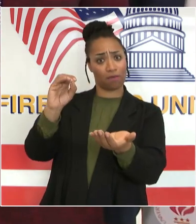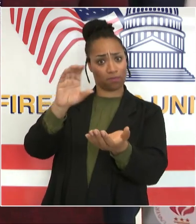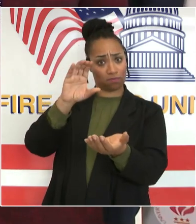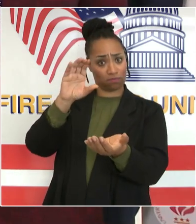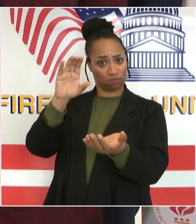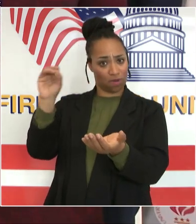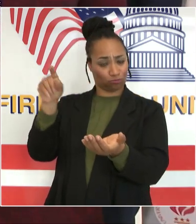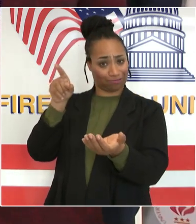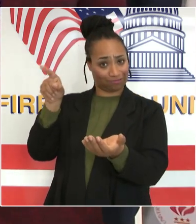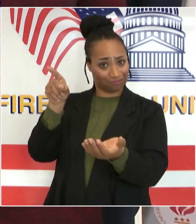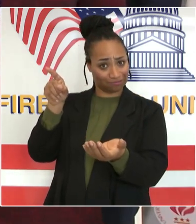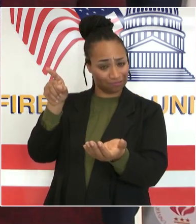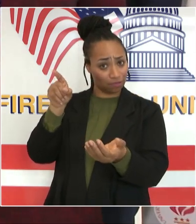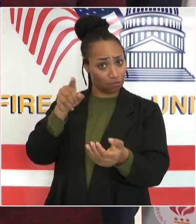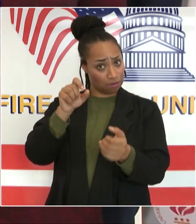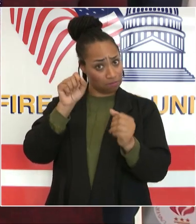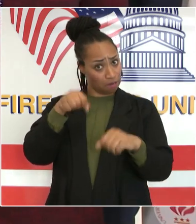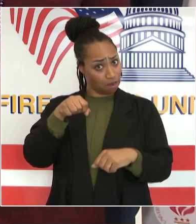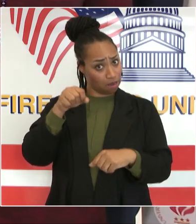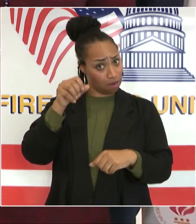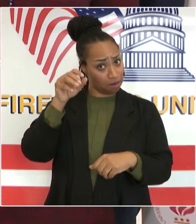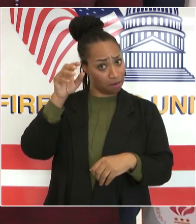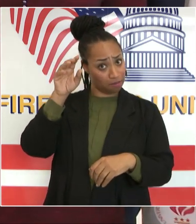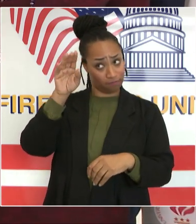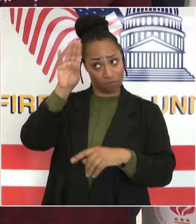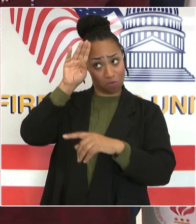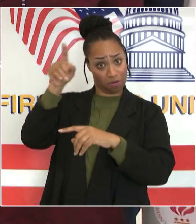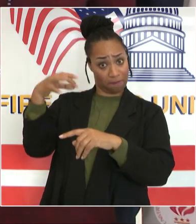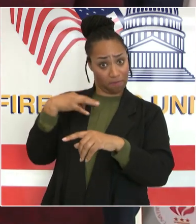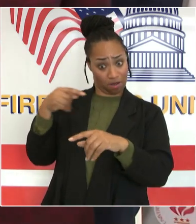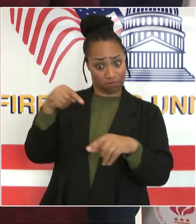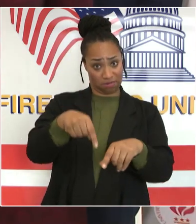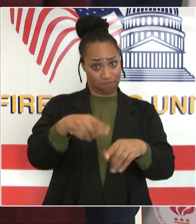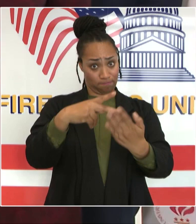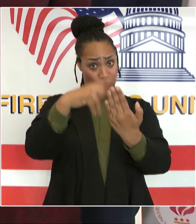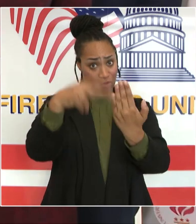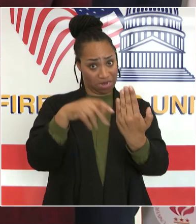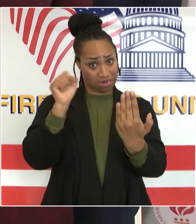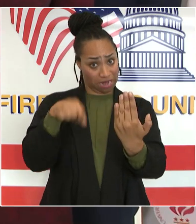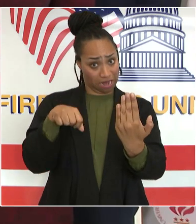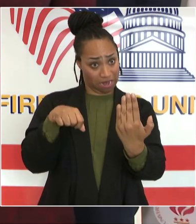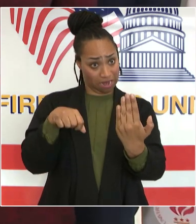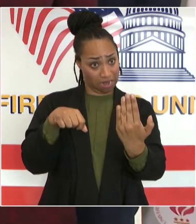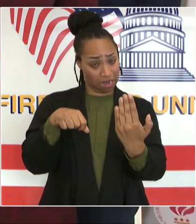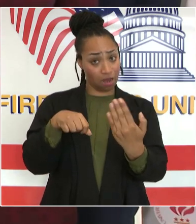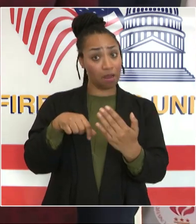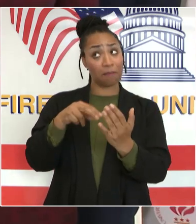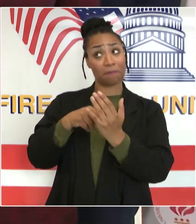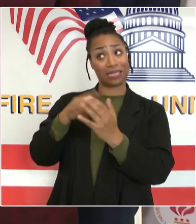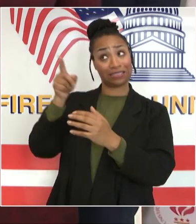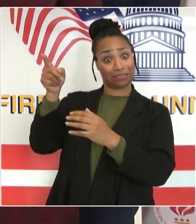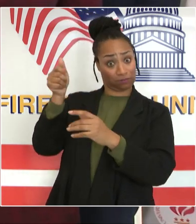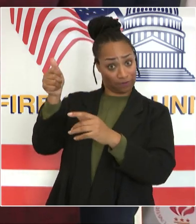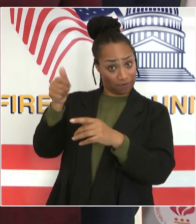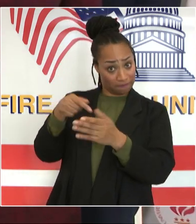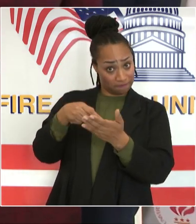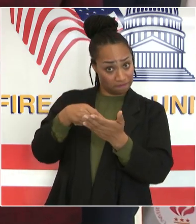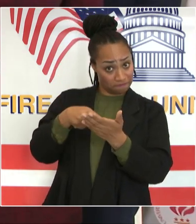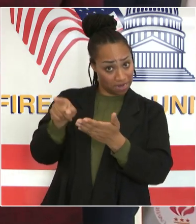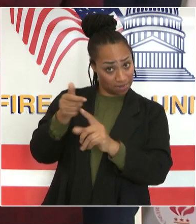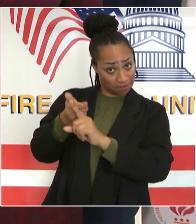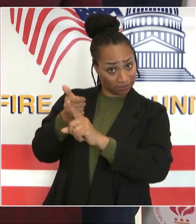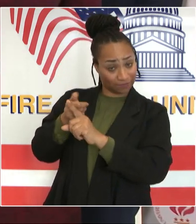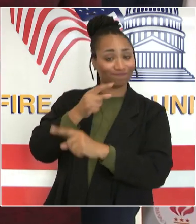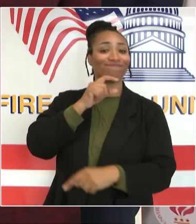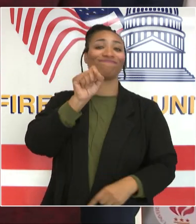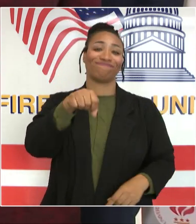that tuition themselves. Yeah, that's the sort of the model that you see at Prince George's Community College and Montgomery Community College and Nova. It's the same